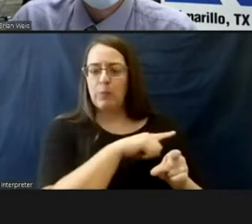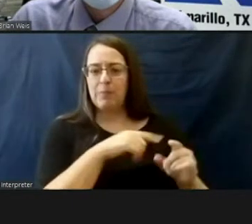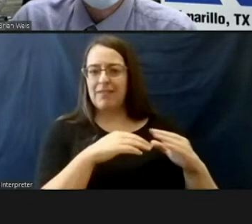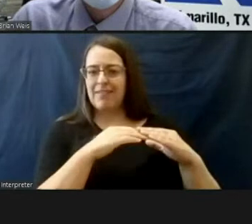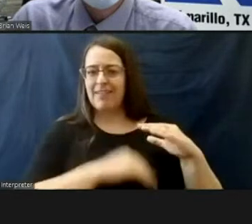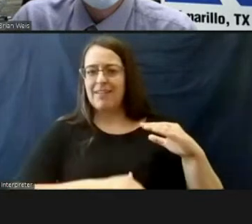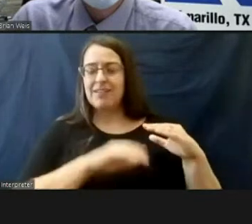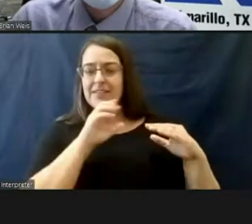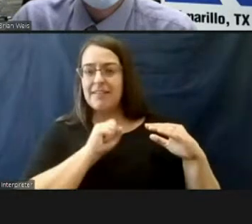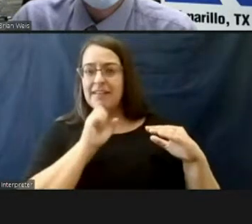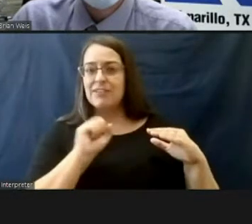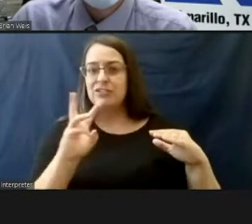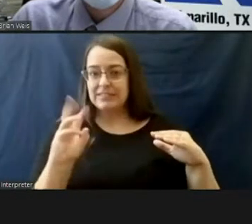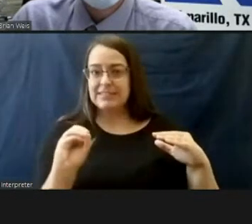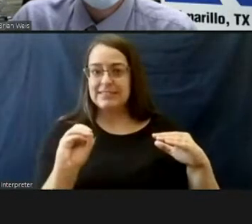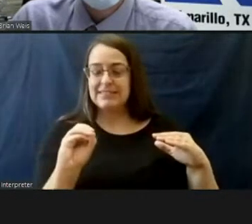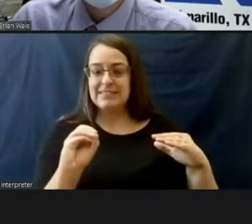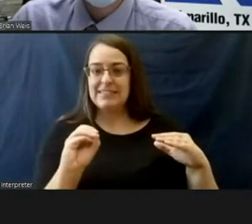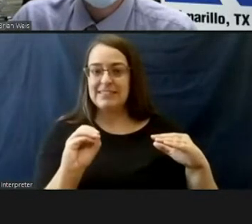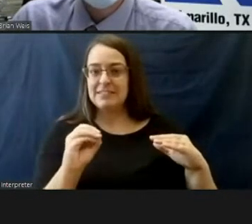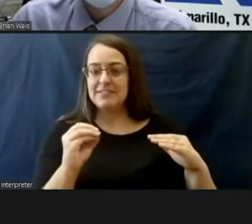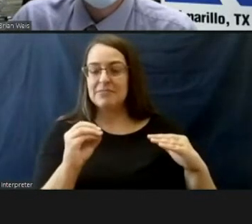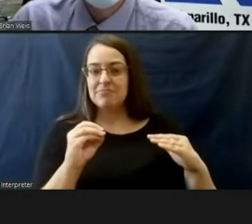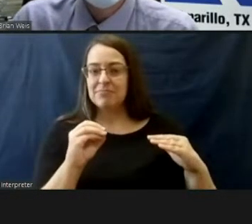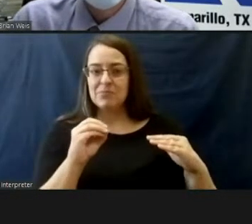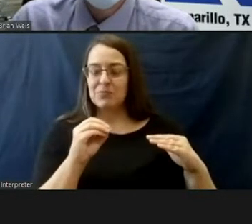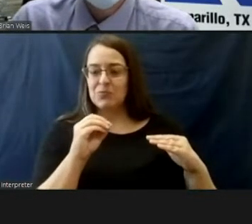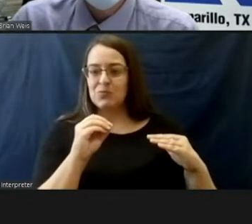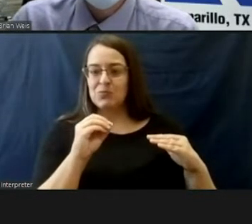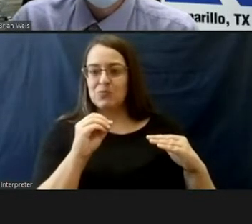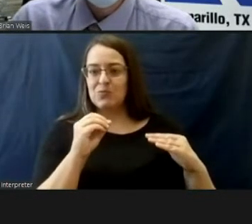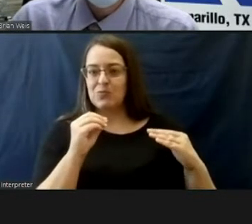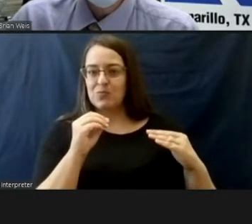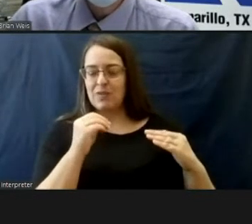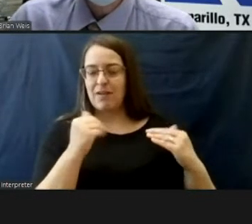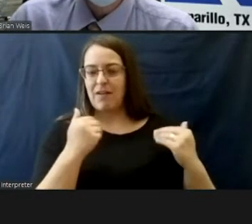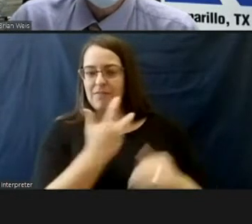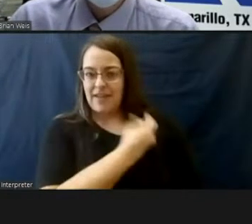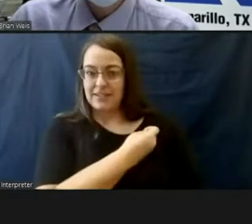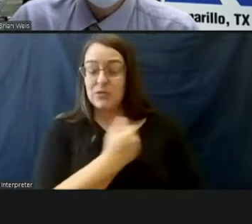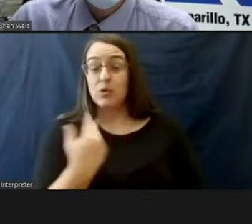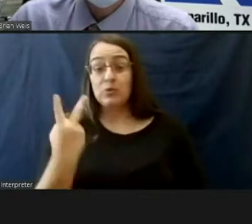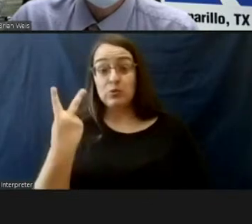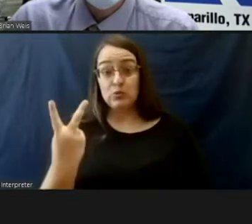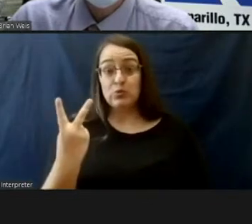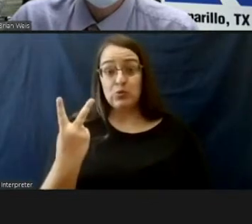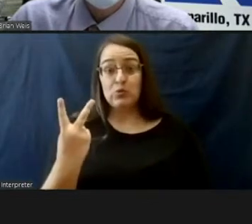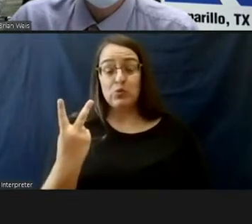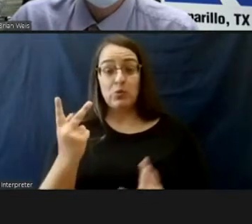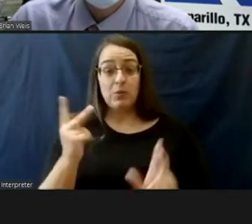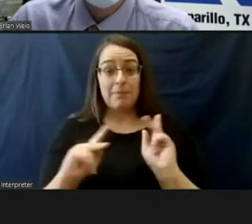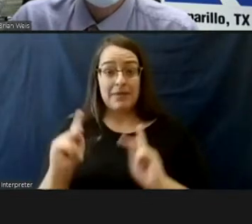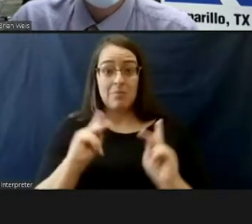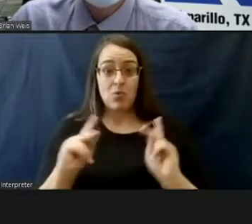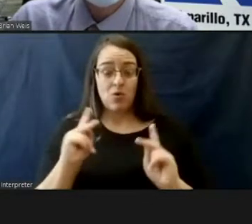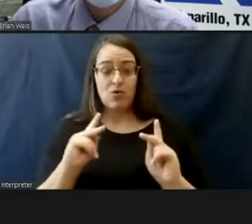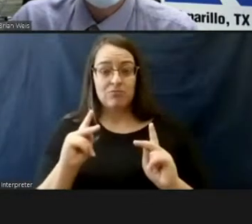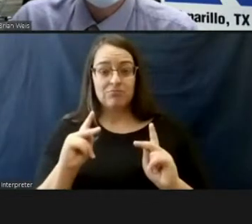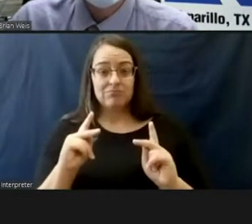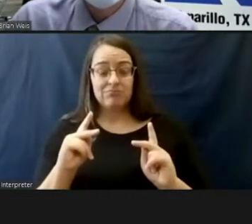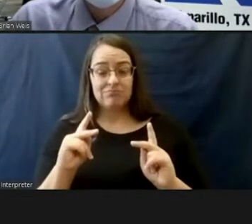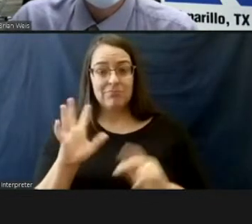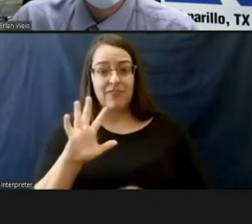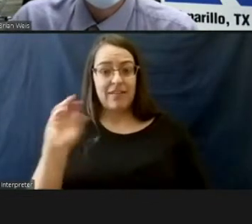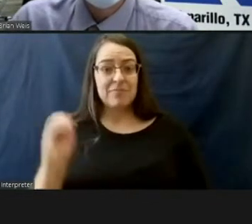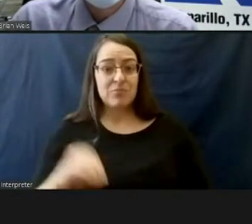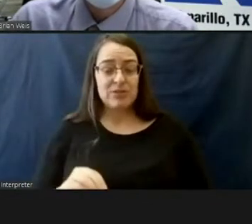are admitted are vaccinated. Only 2 patients we have in-house right now, 5%. So again,